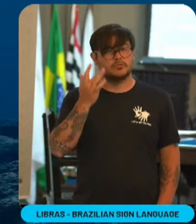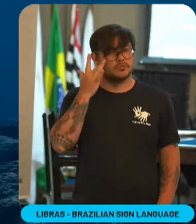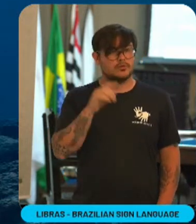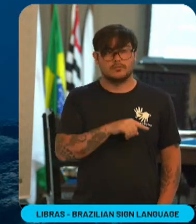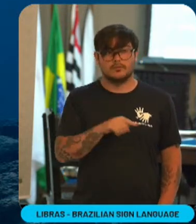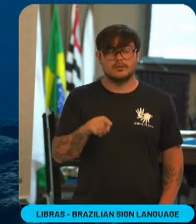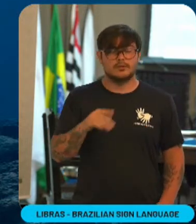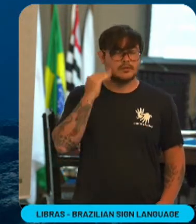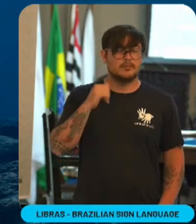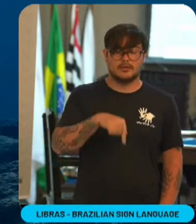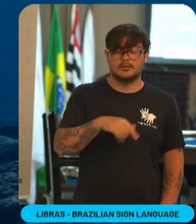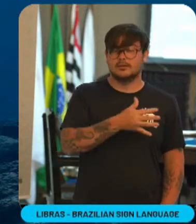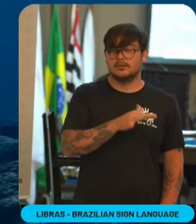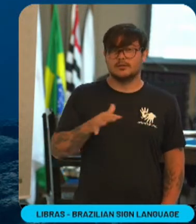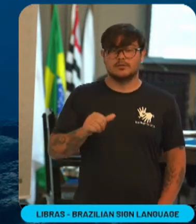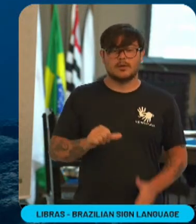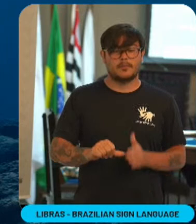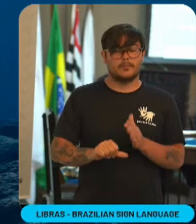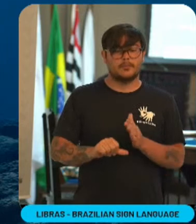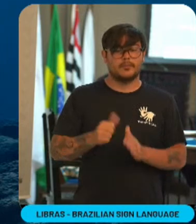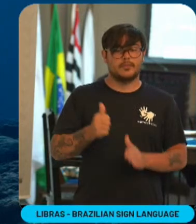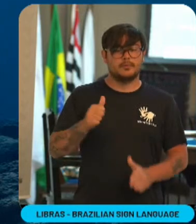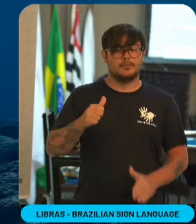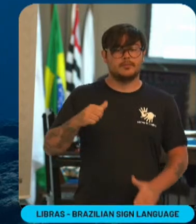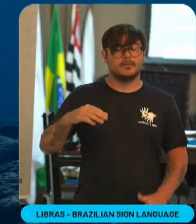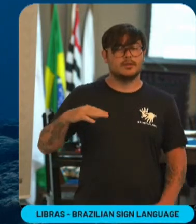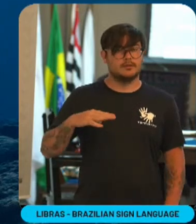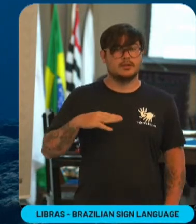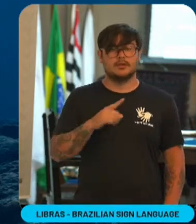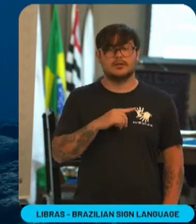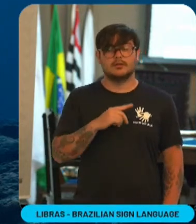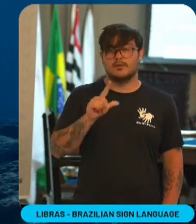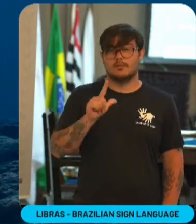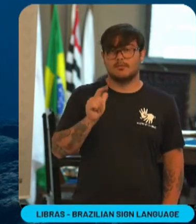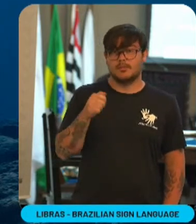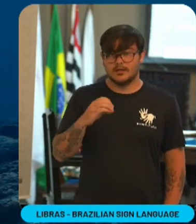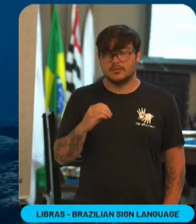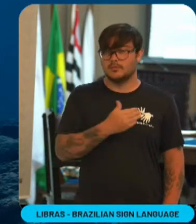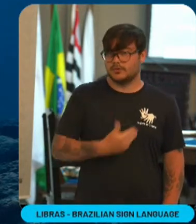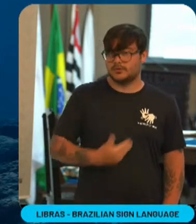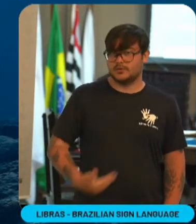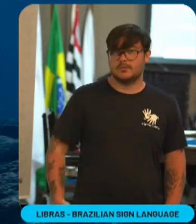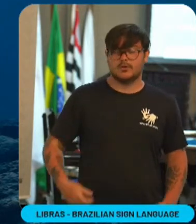something really interesting. Santos is the first city to have